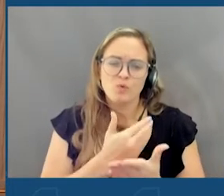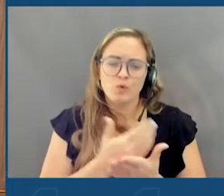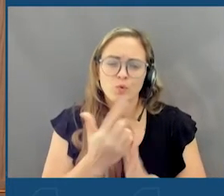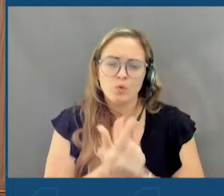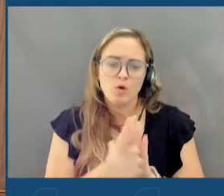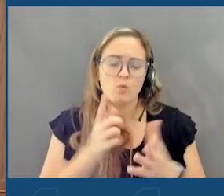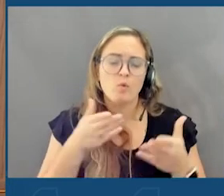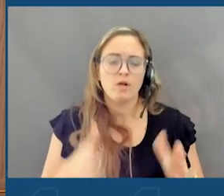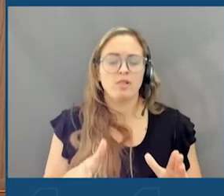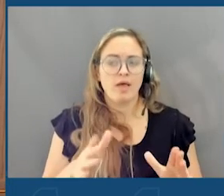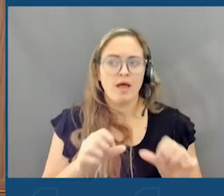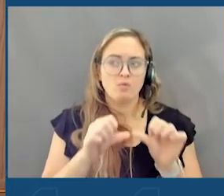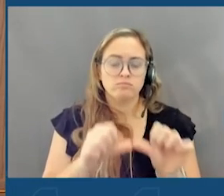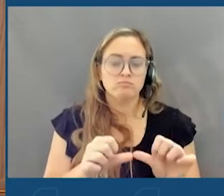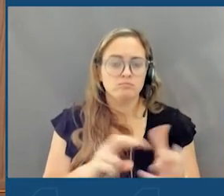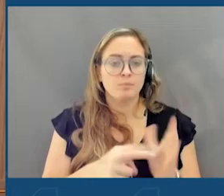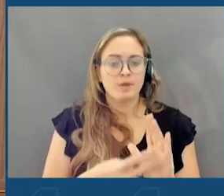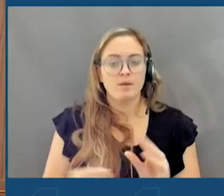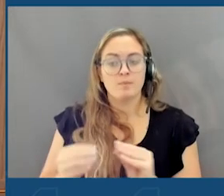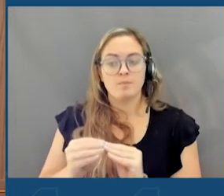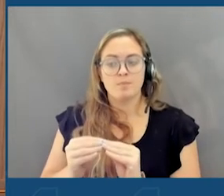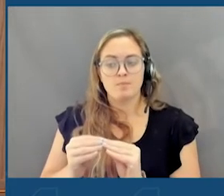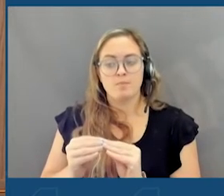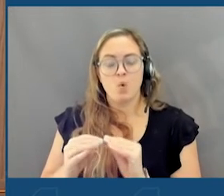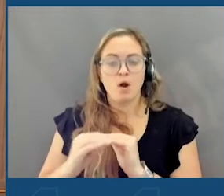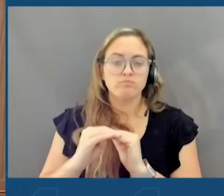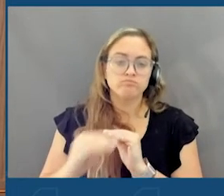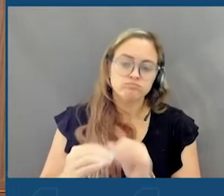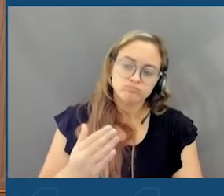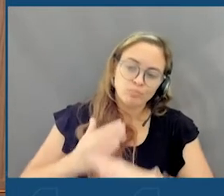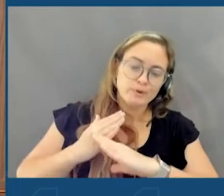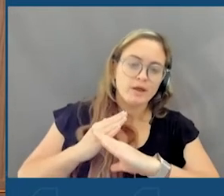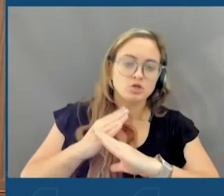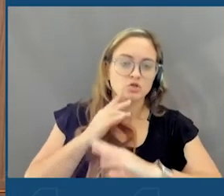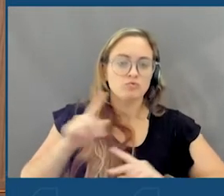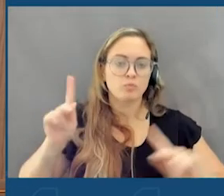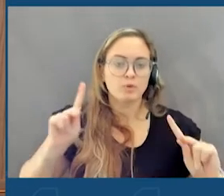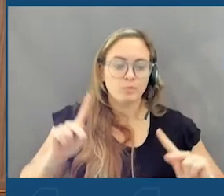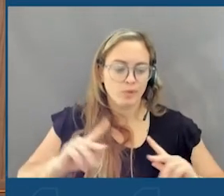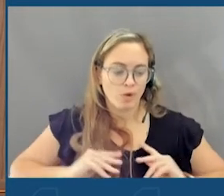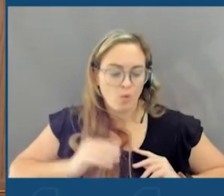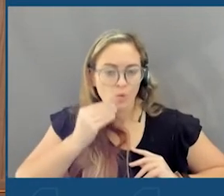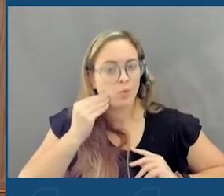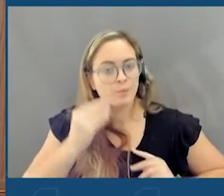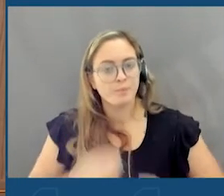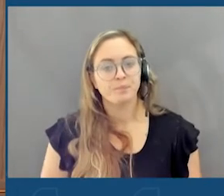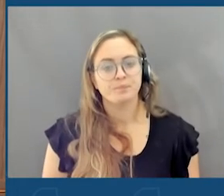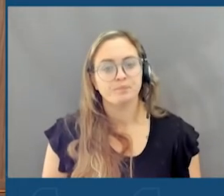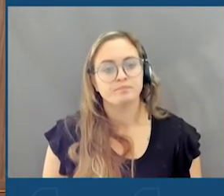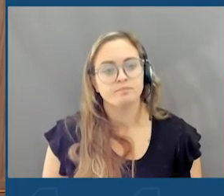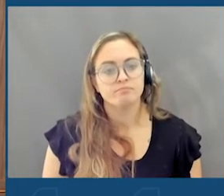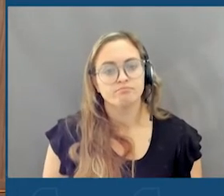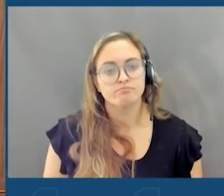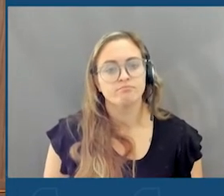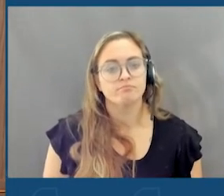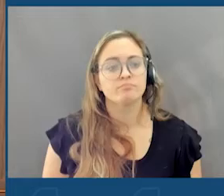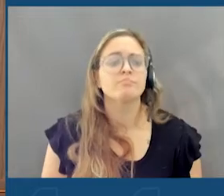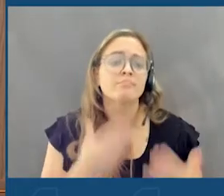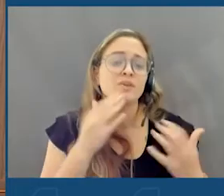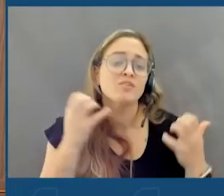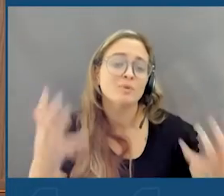will mean more lasting protection for homeowners like us. Thank you very